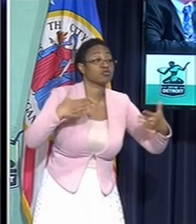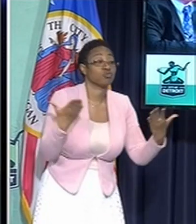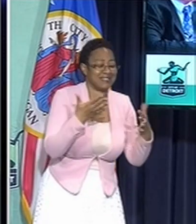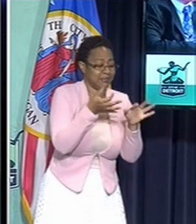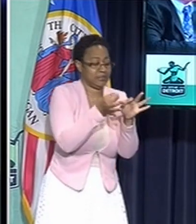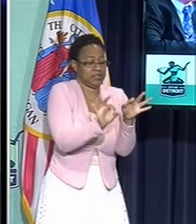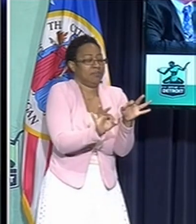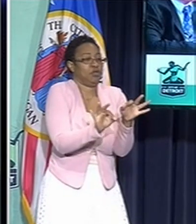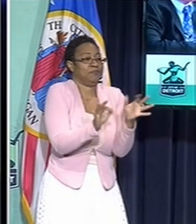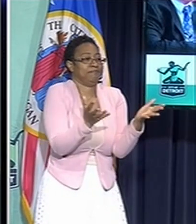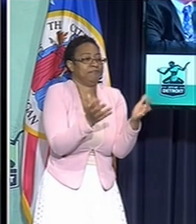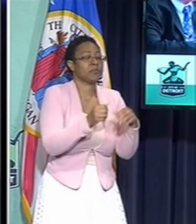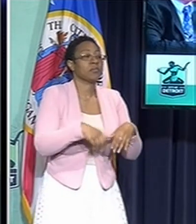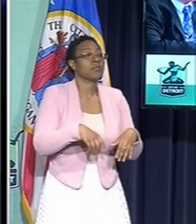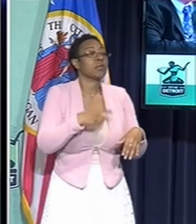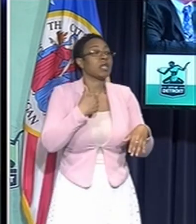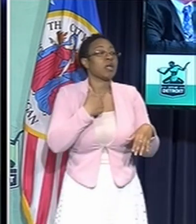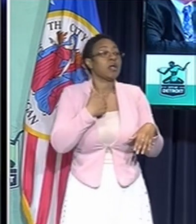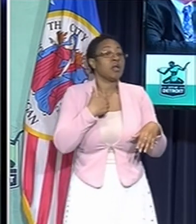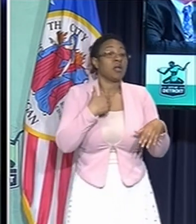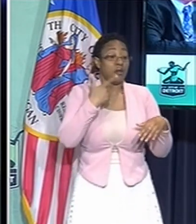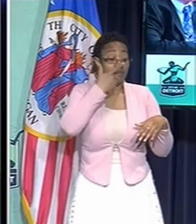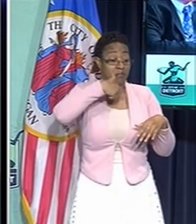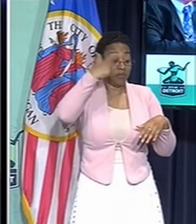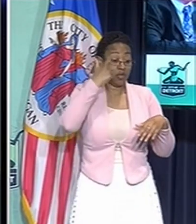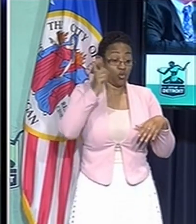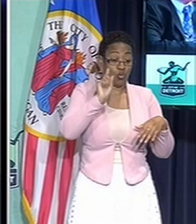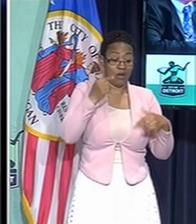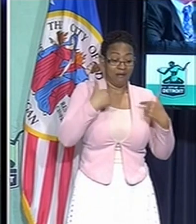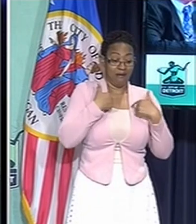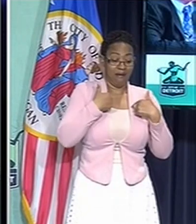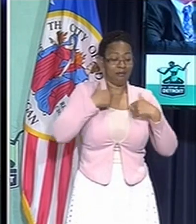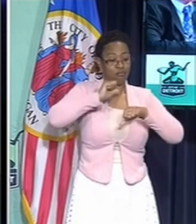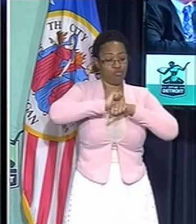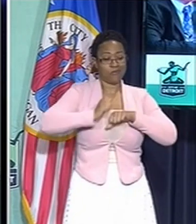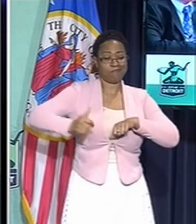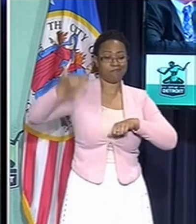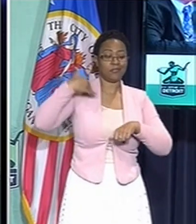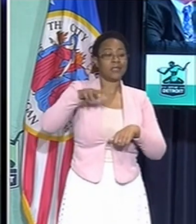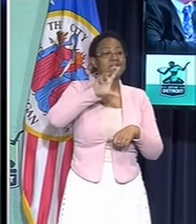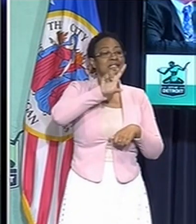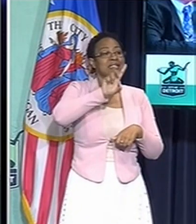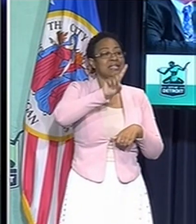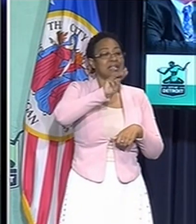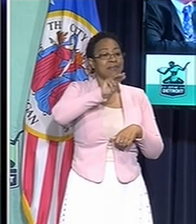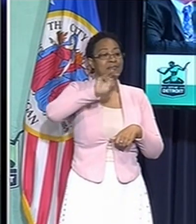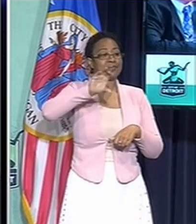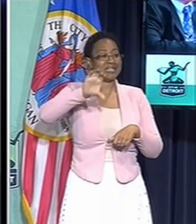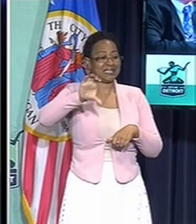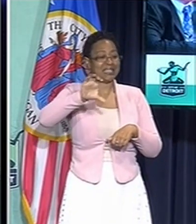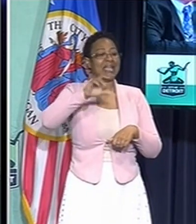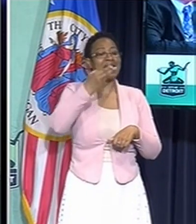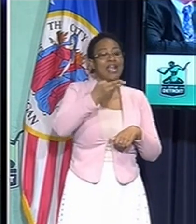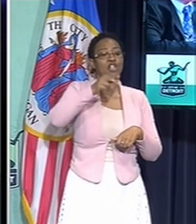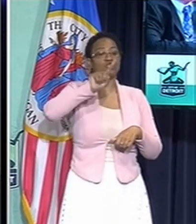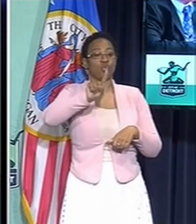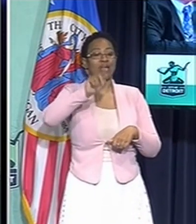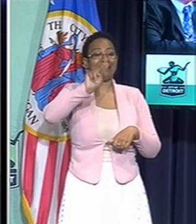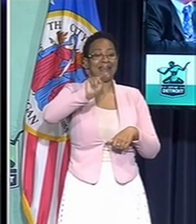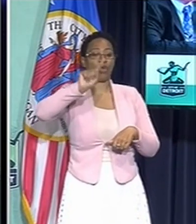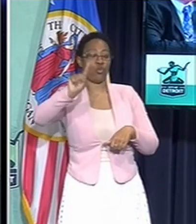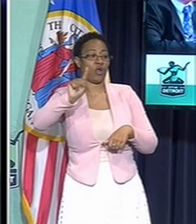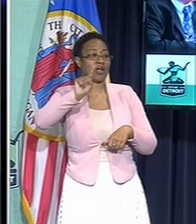I feel like given where I was at DMC during the H1N1 swine flu epidemic, in which I